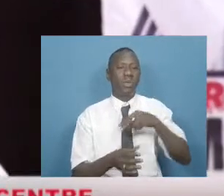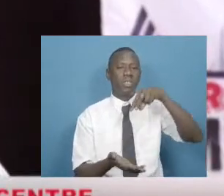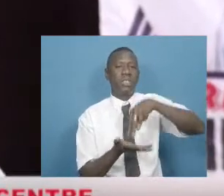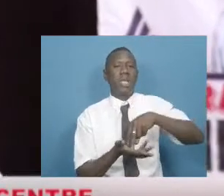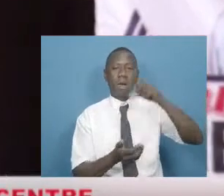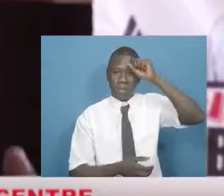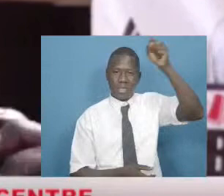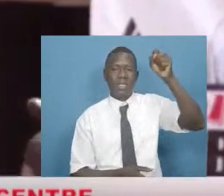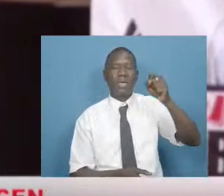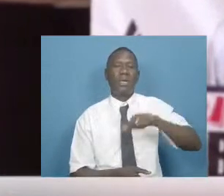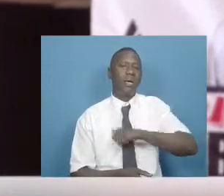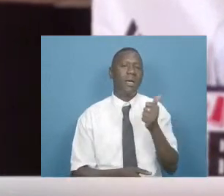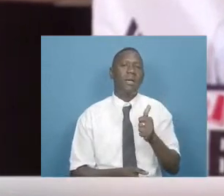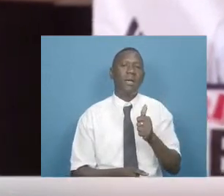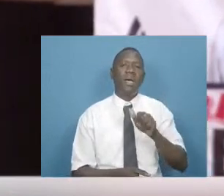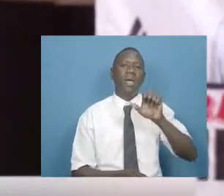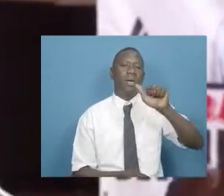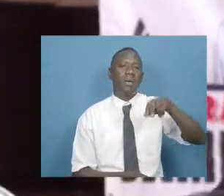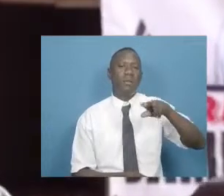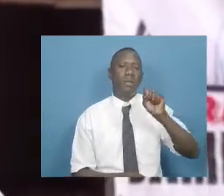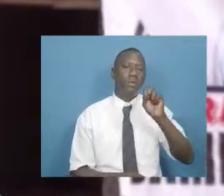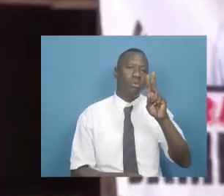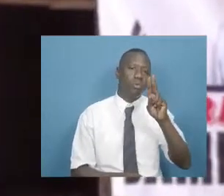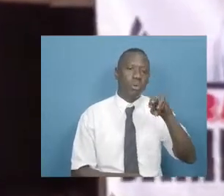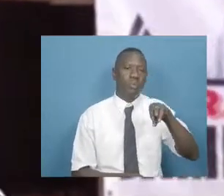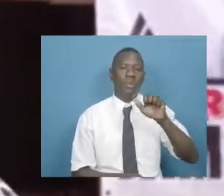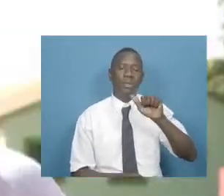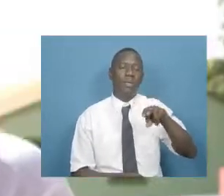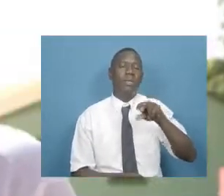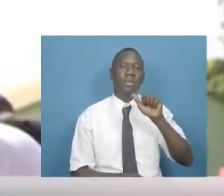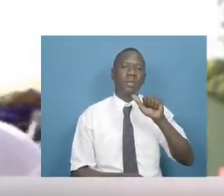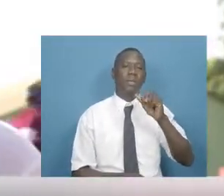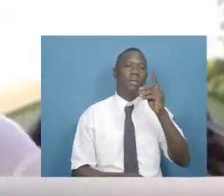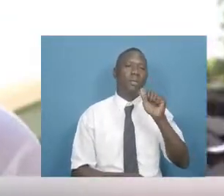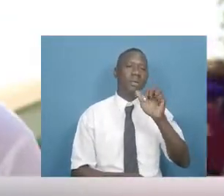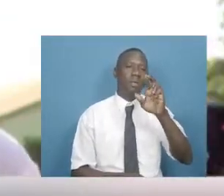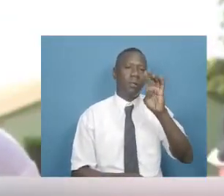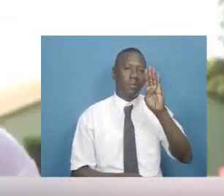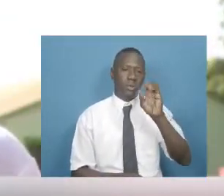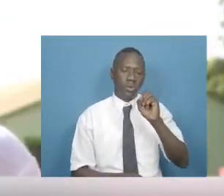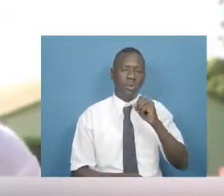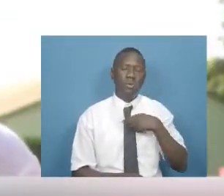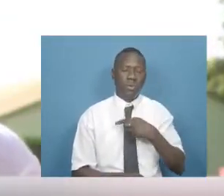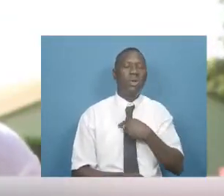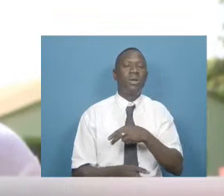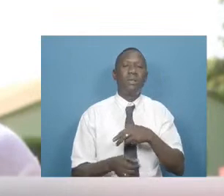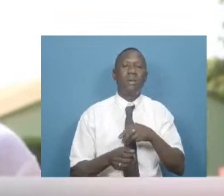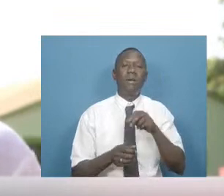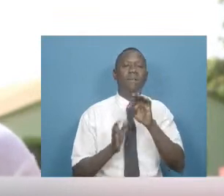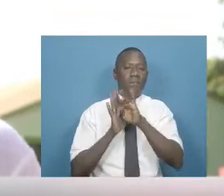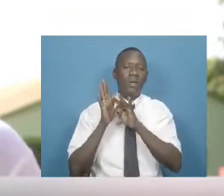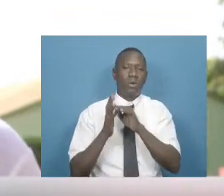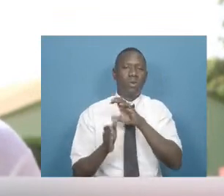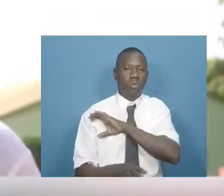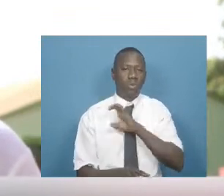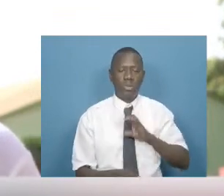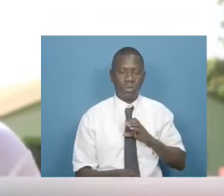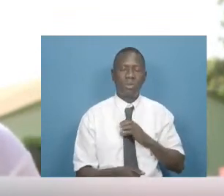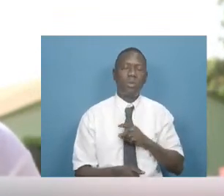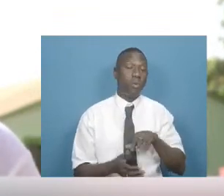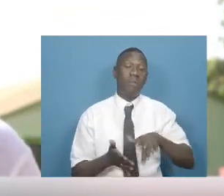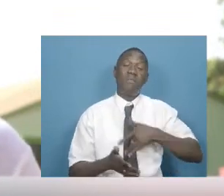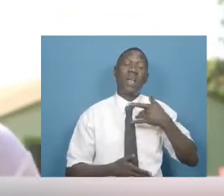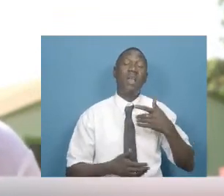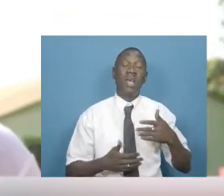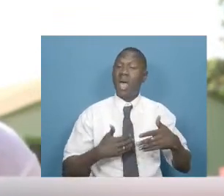Ansumana Dabo, the NPP chairman of Farato, both has this to say. We felt part of the society and part of the world because this is something that is